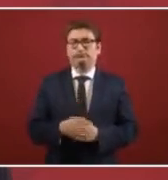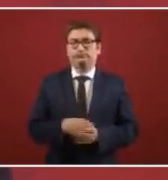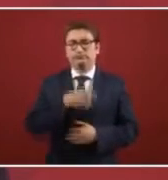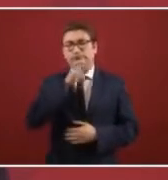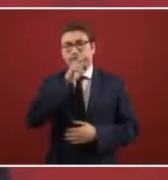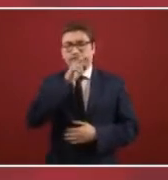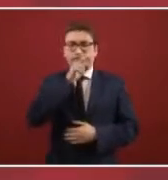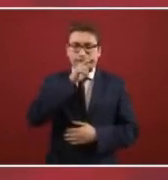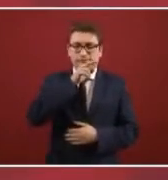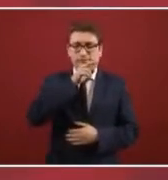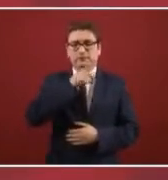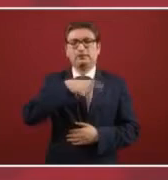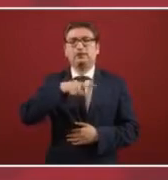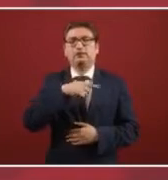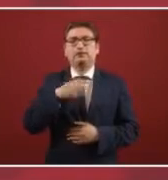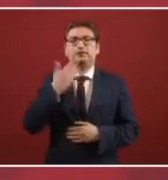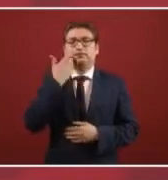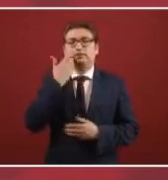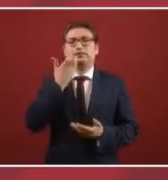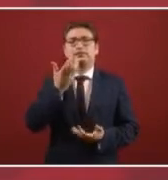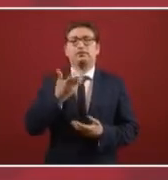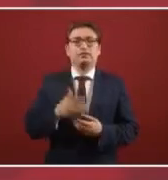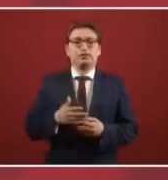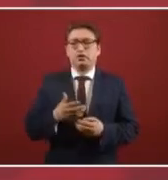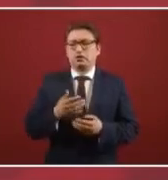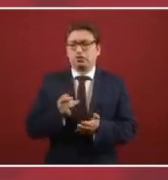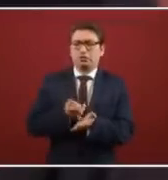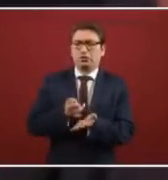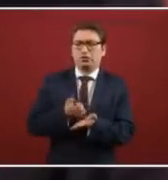Era mantener las condonaciones. It was to maintain the